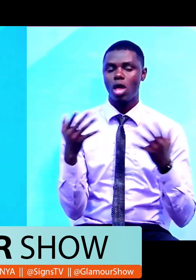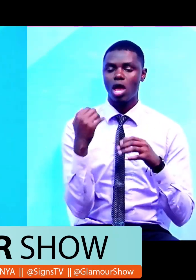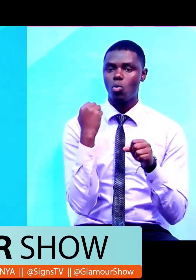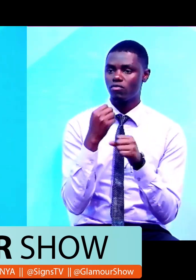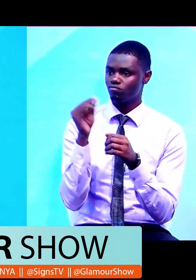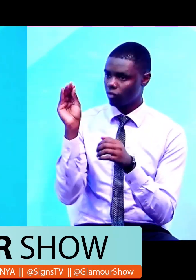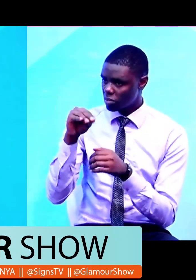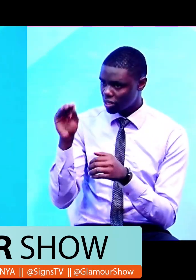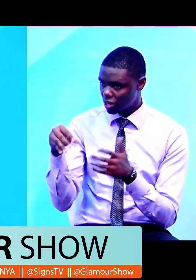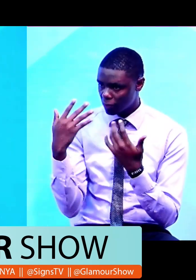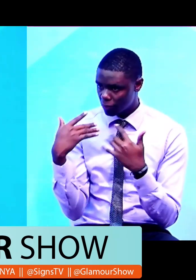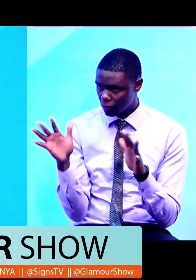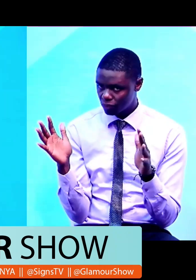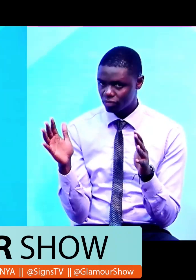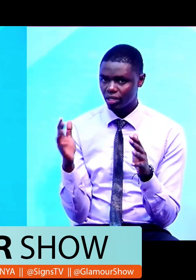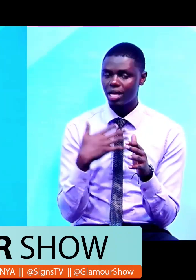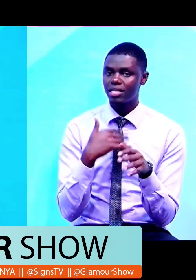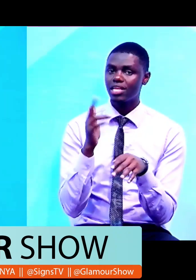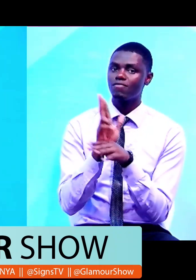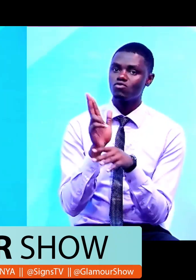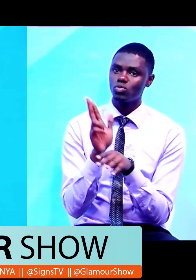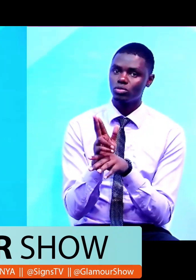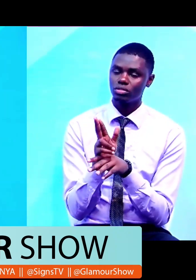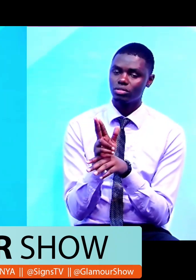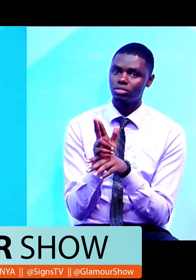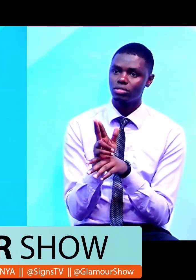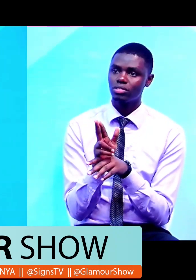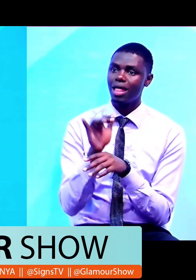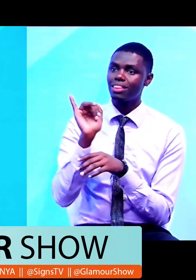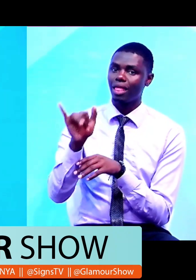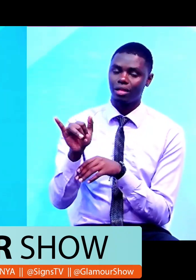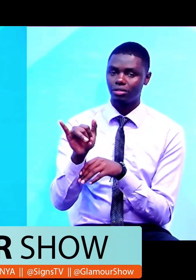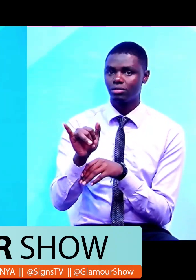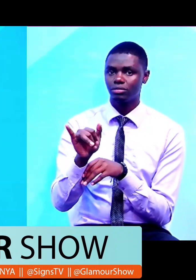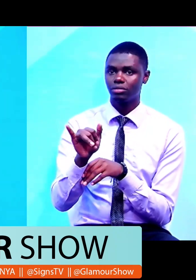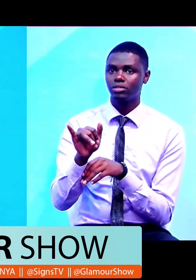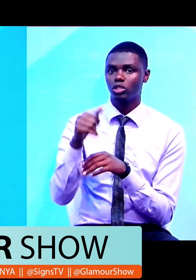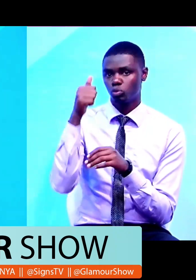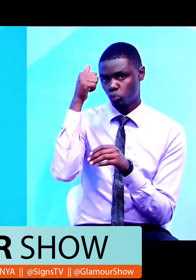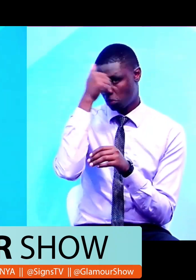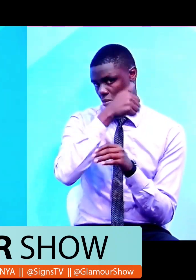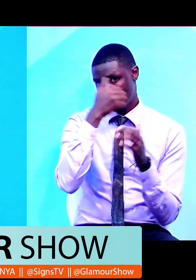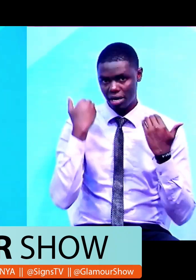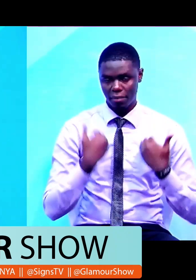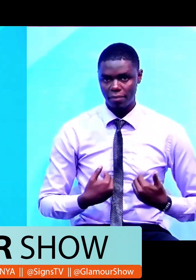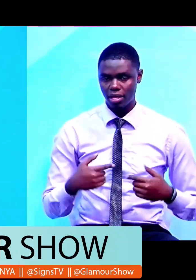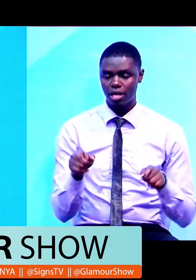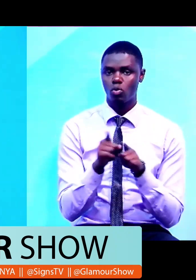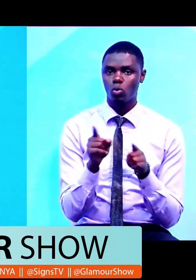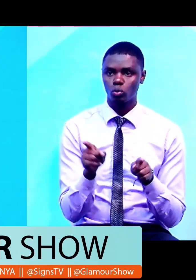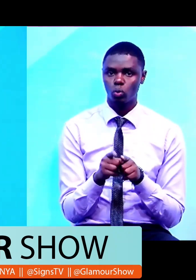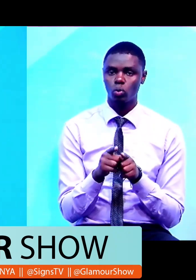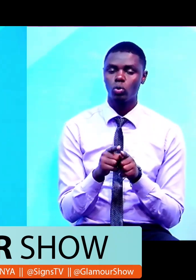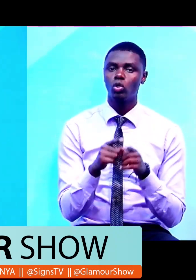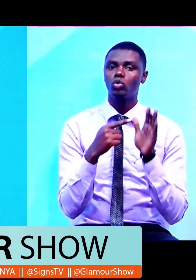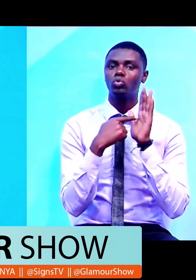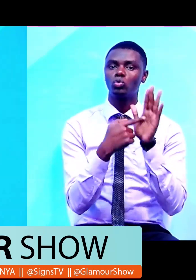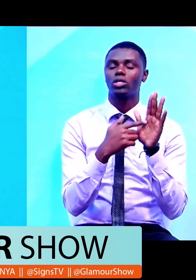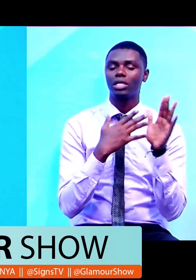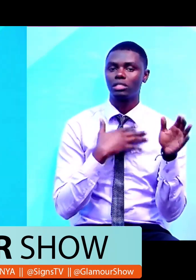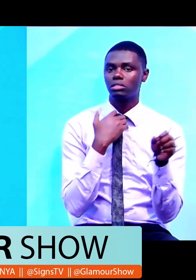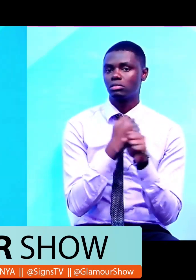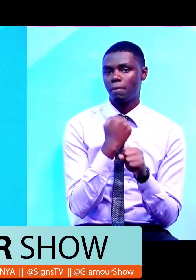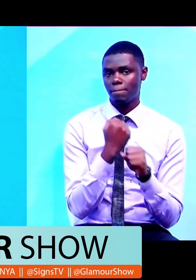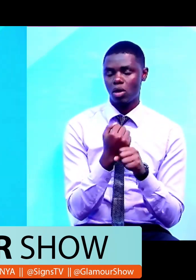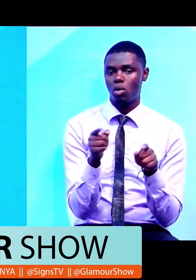makeup and they have used that to brand me and to also showcase the work that I